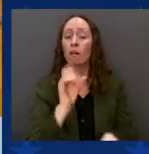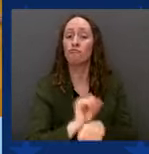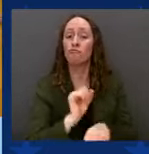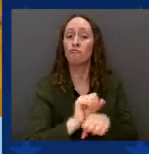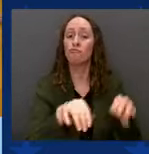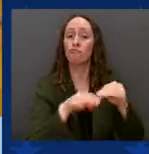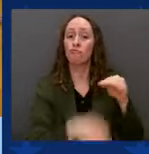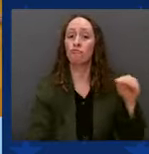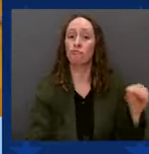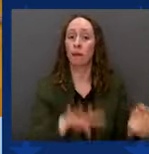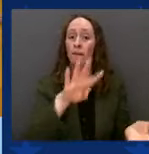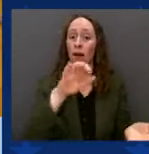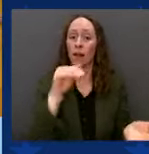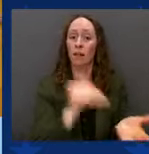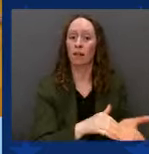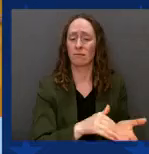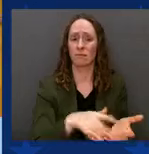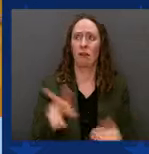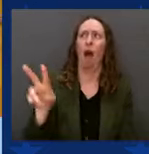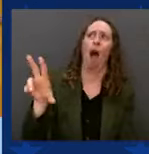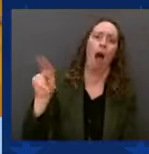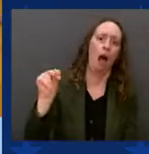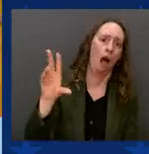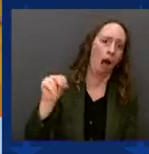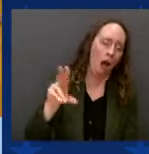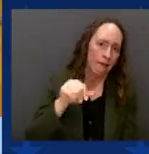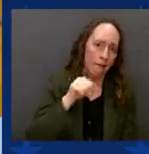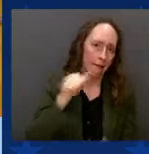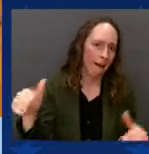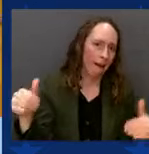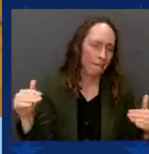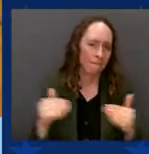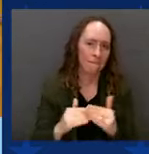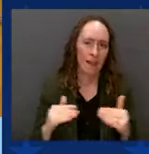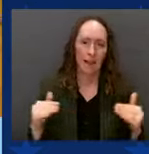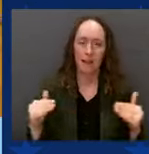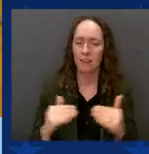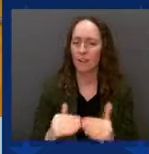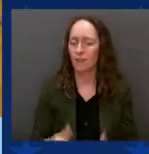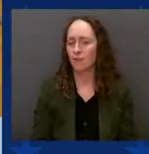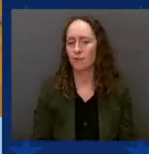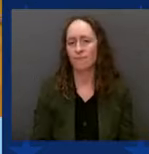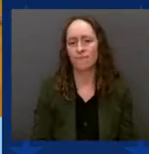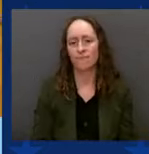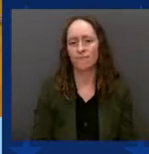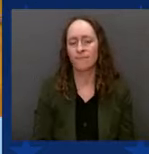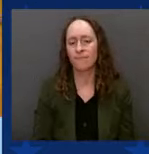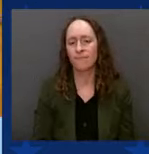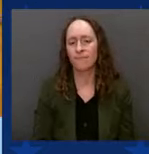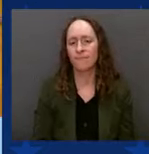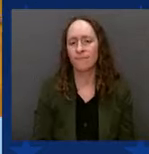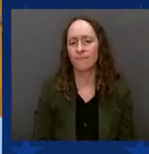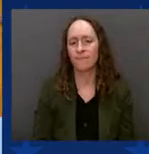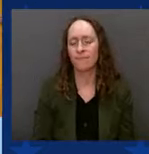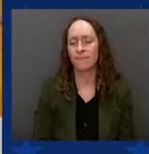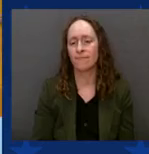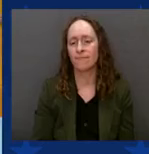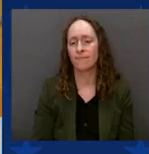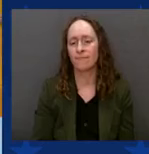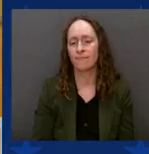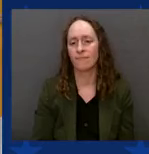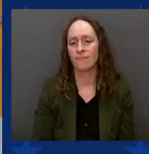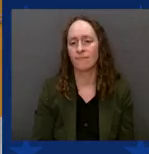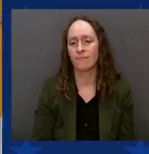You know, we found that in the year 2020, when I got elected, 55 major corporations of the Fortune